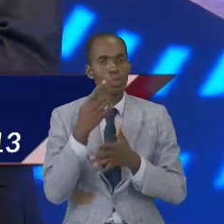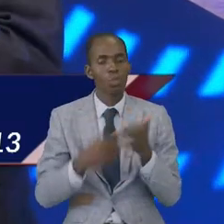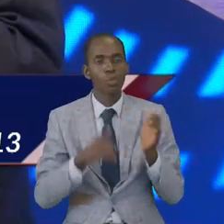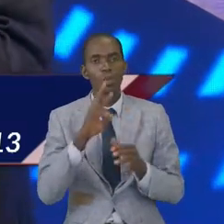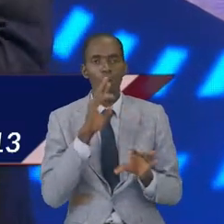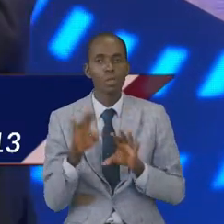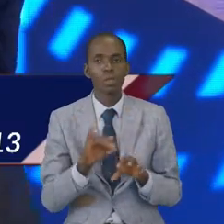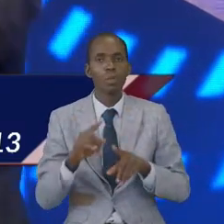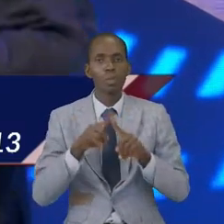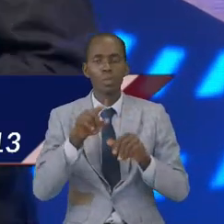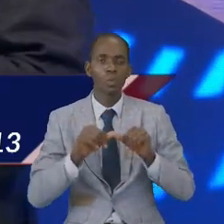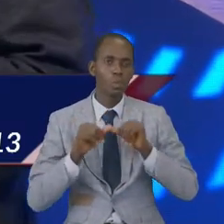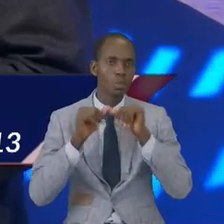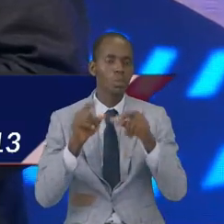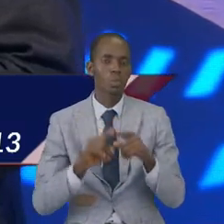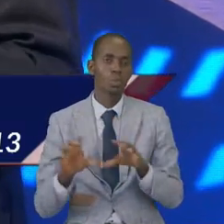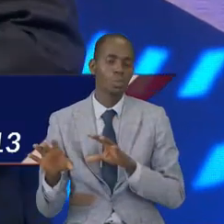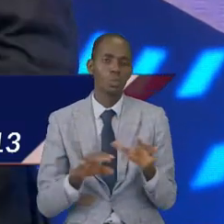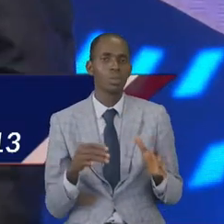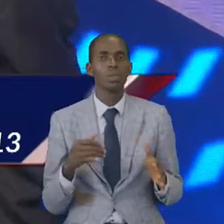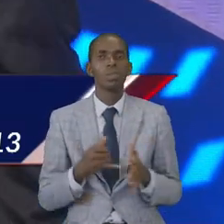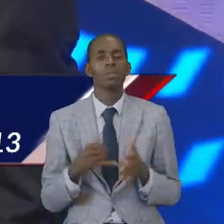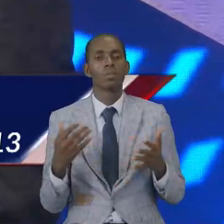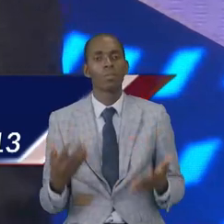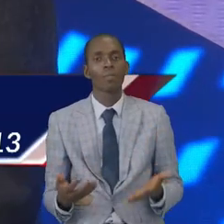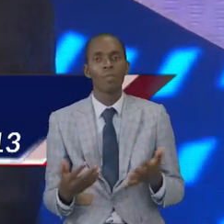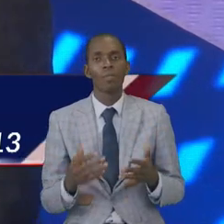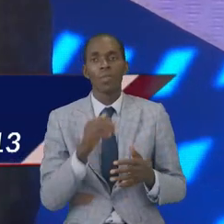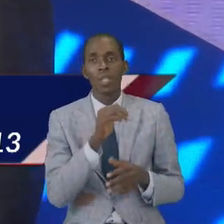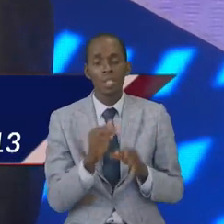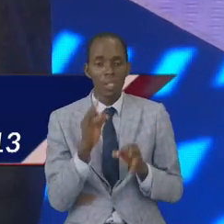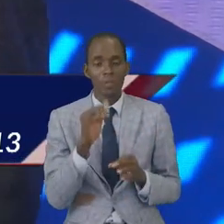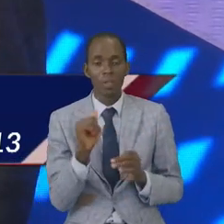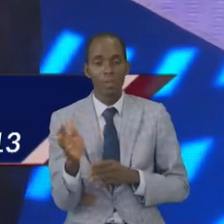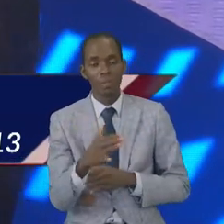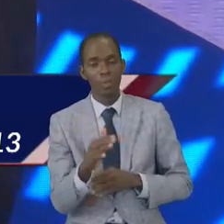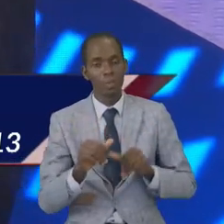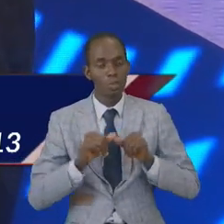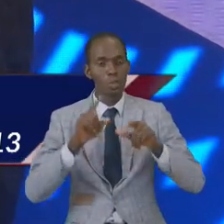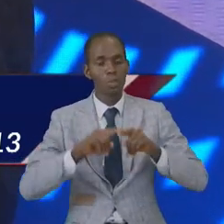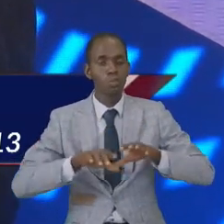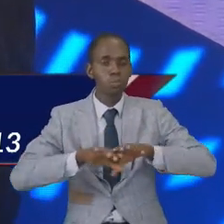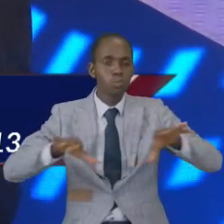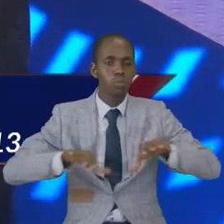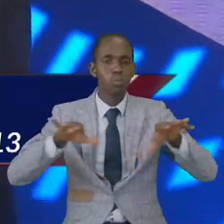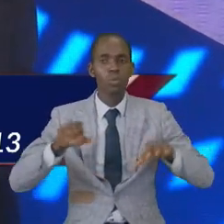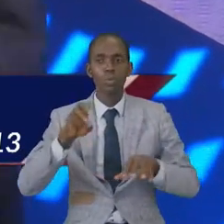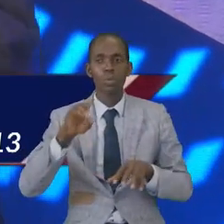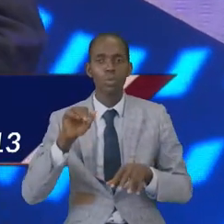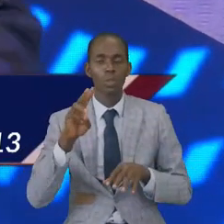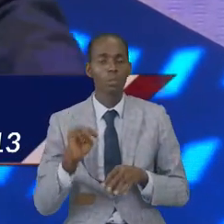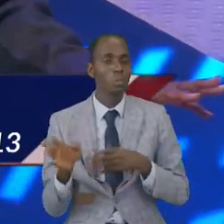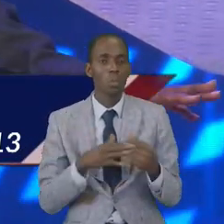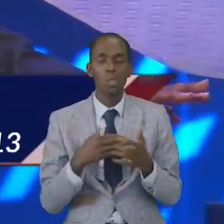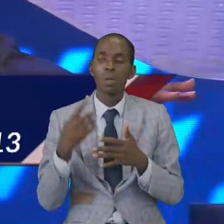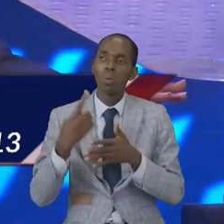doing, but you keep, because that's your nature now. A fish will keep on swimming, whatever the outward world is saying.